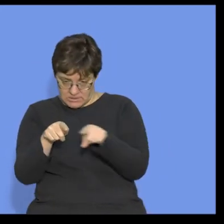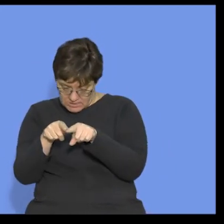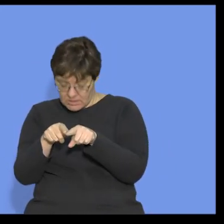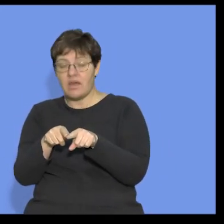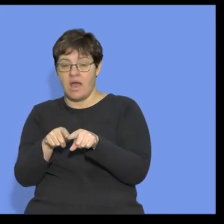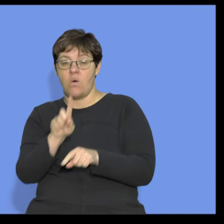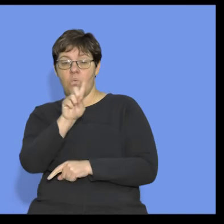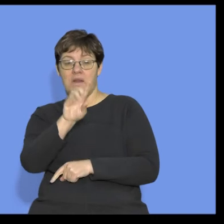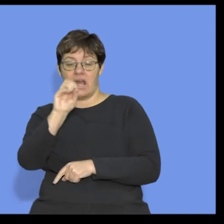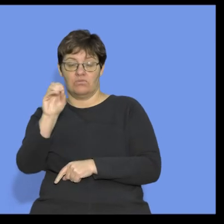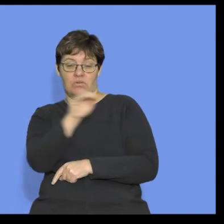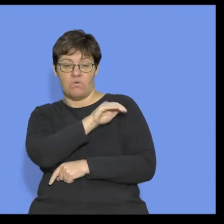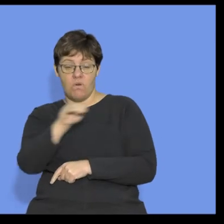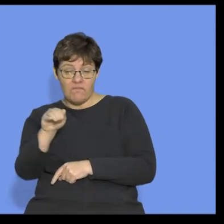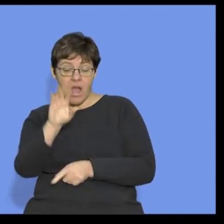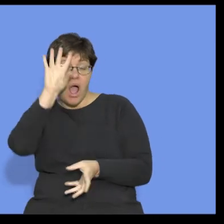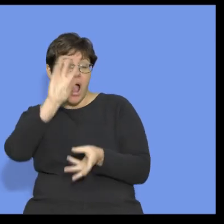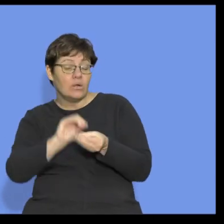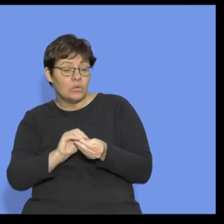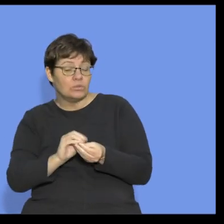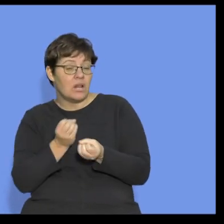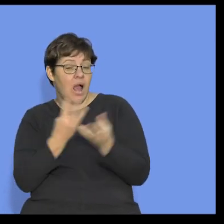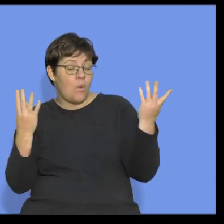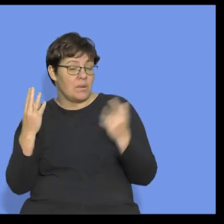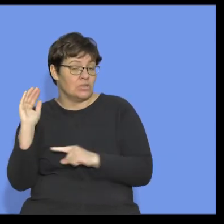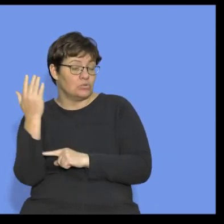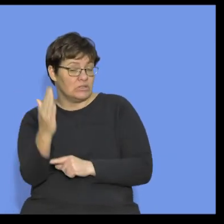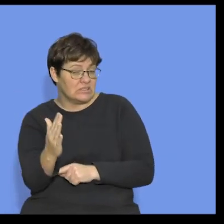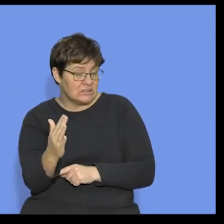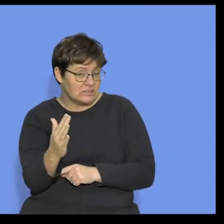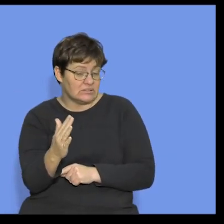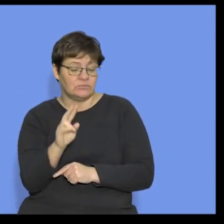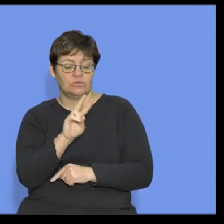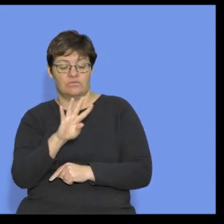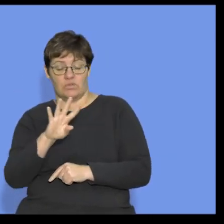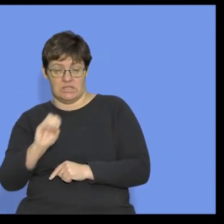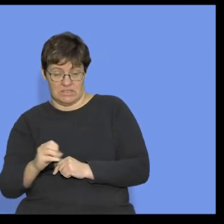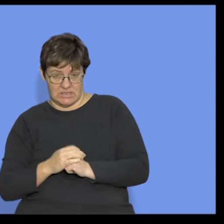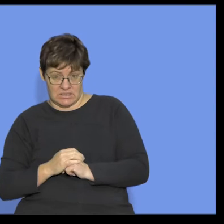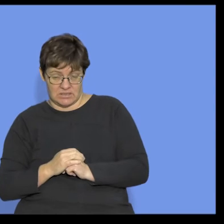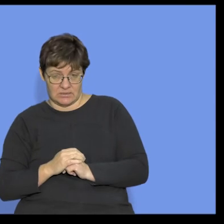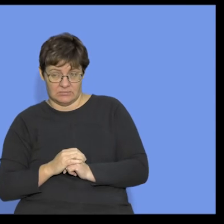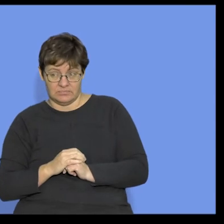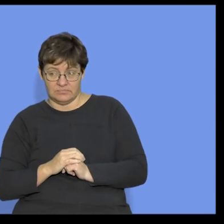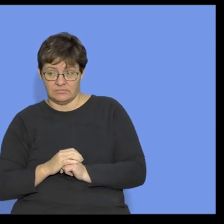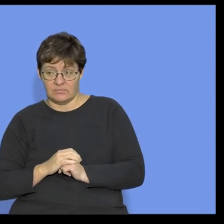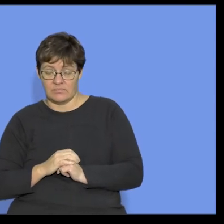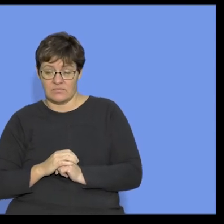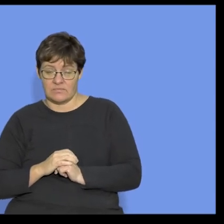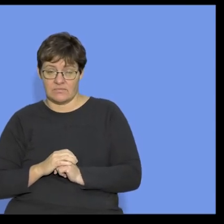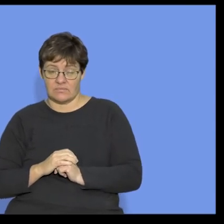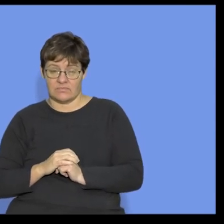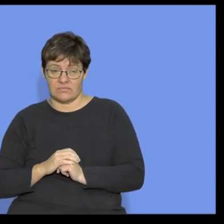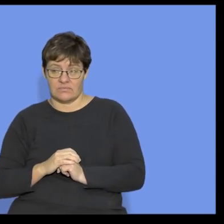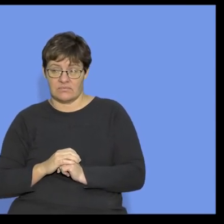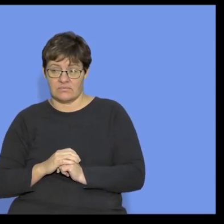years. So this will be the number given what? Treatment B and live beyond